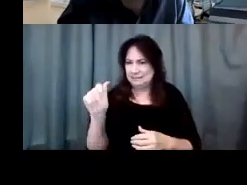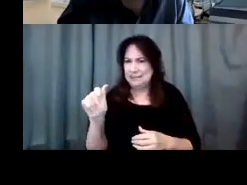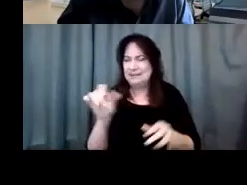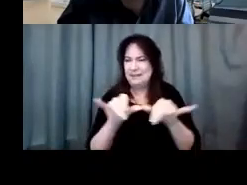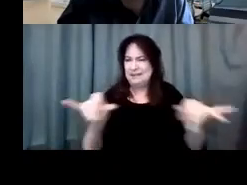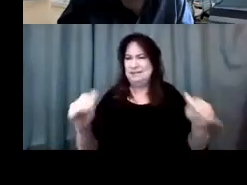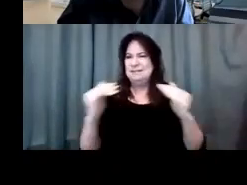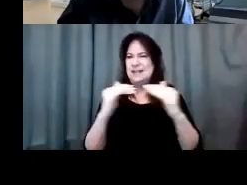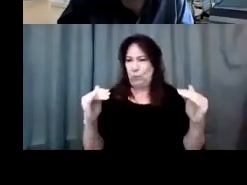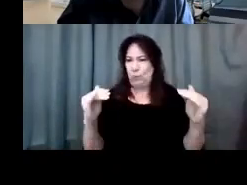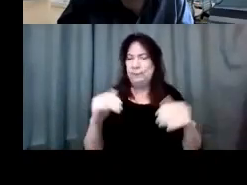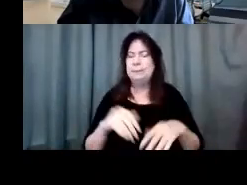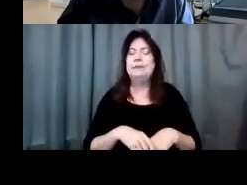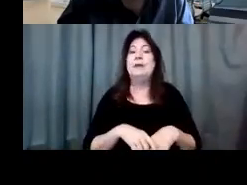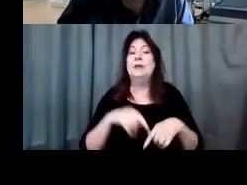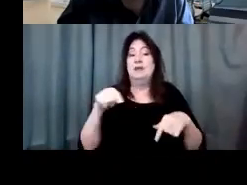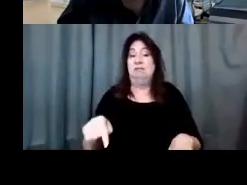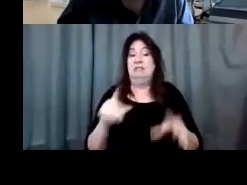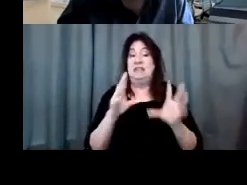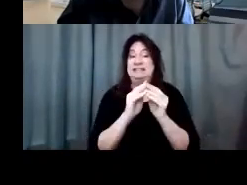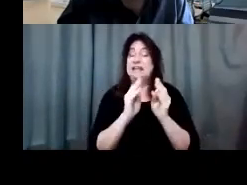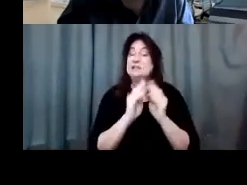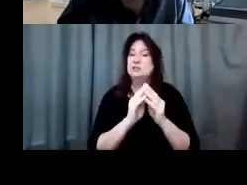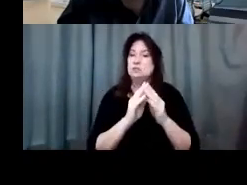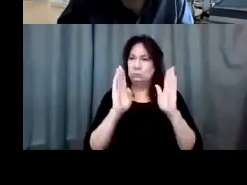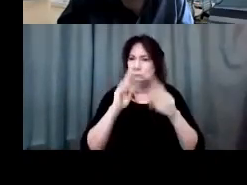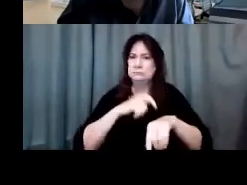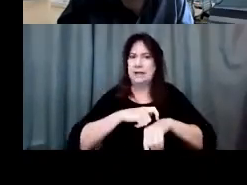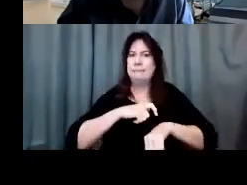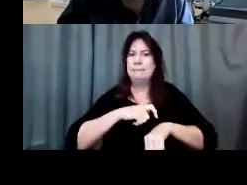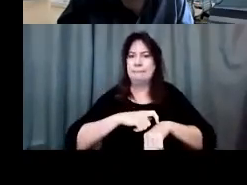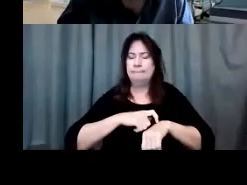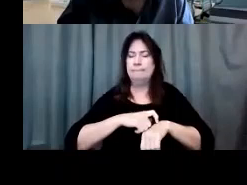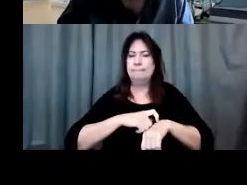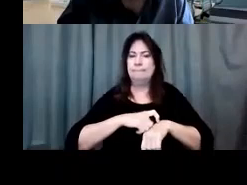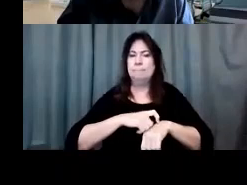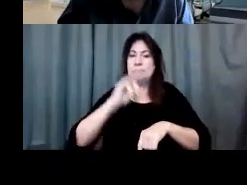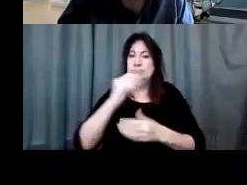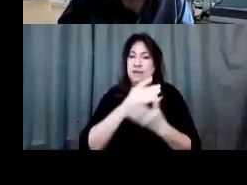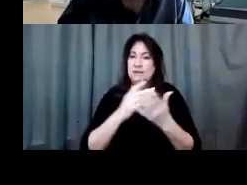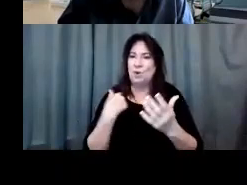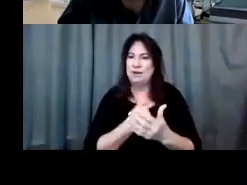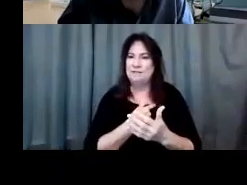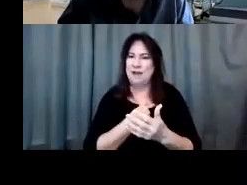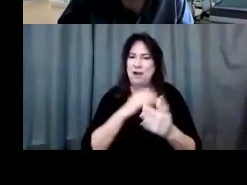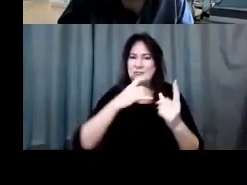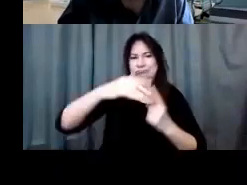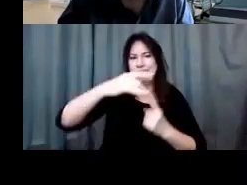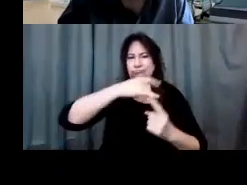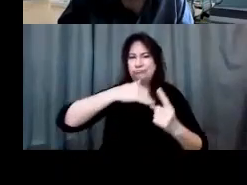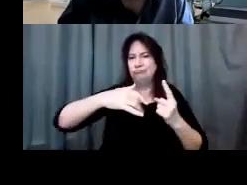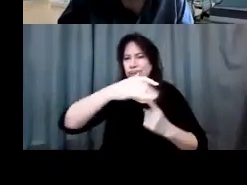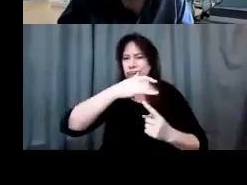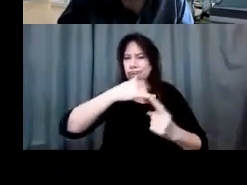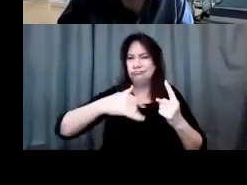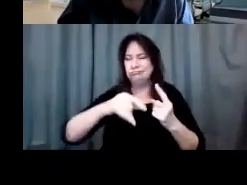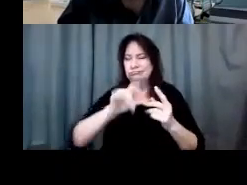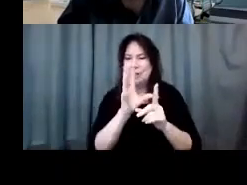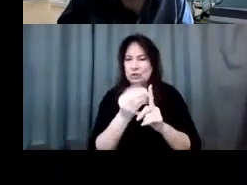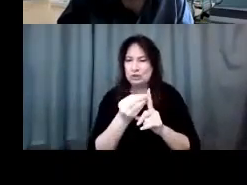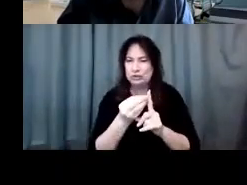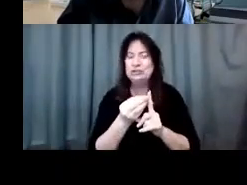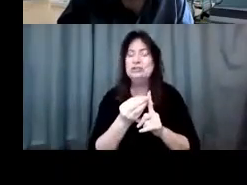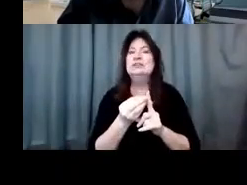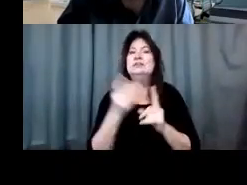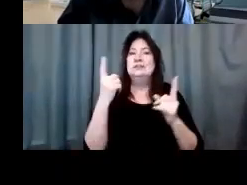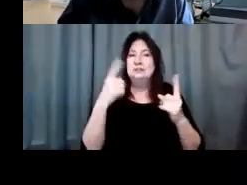each of these sessions, devote time to that because that is part of our climate and culture. And we want all of us,